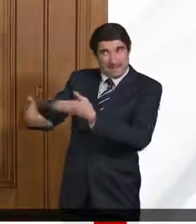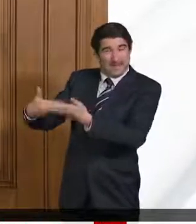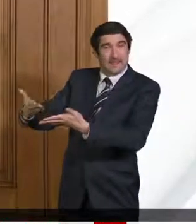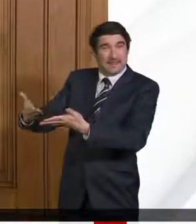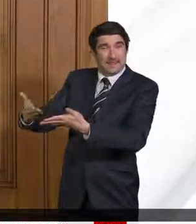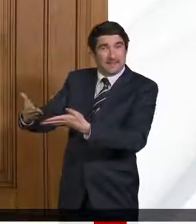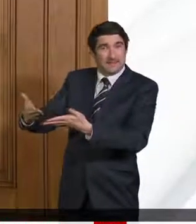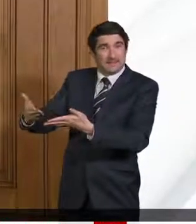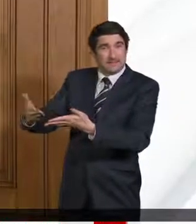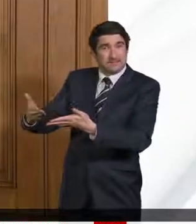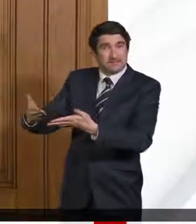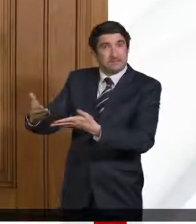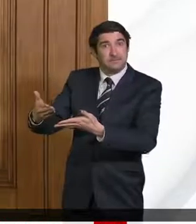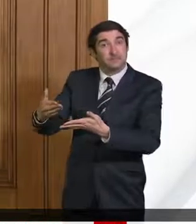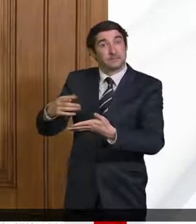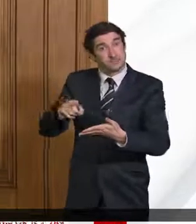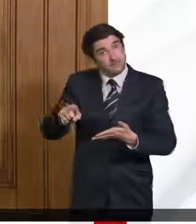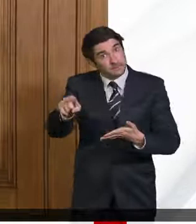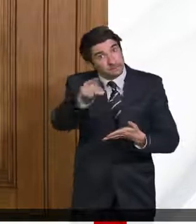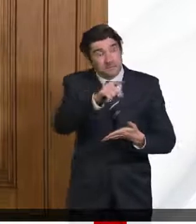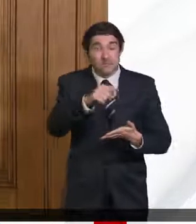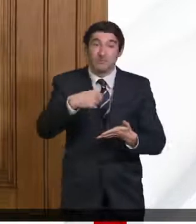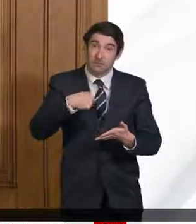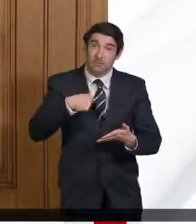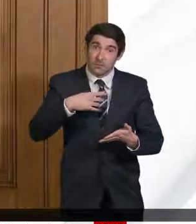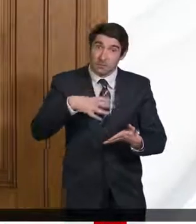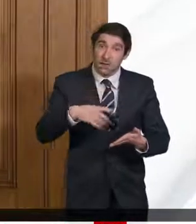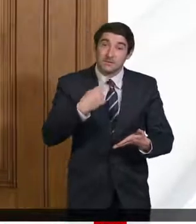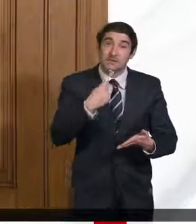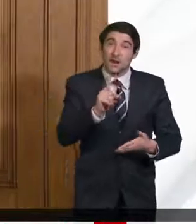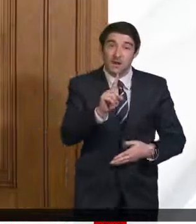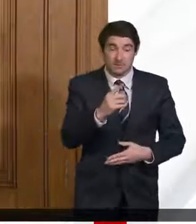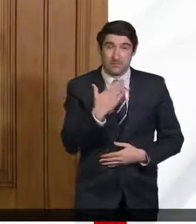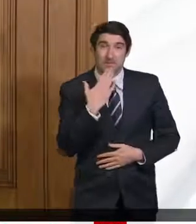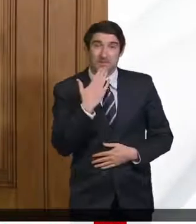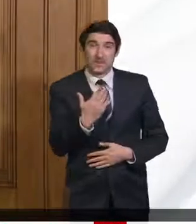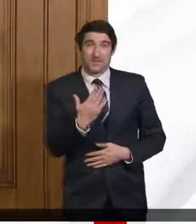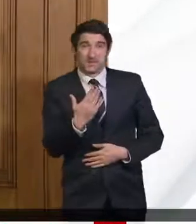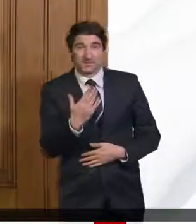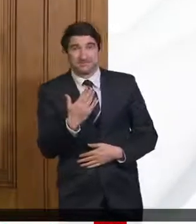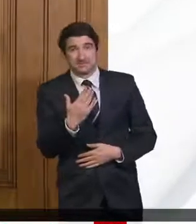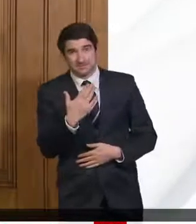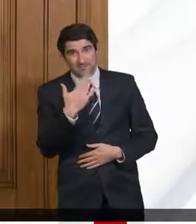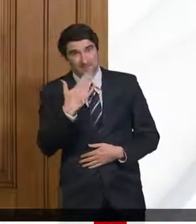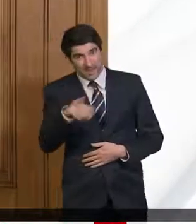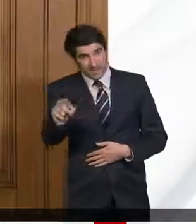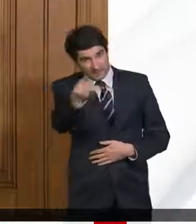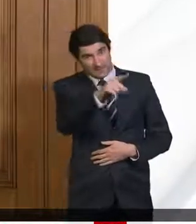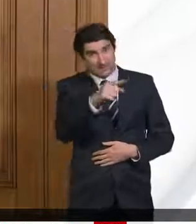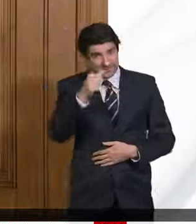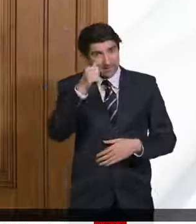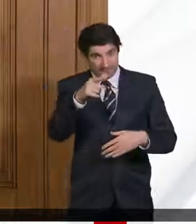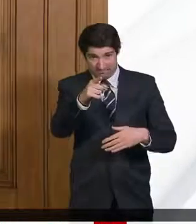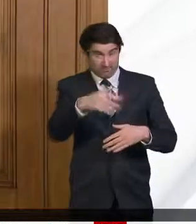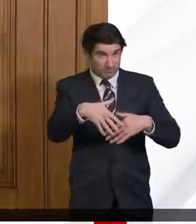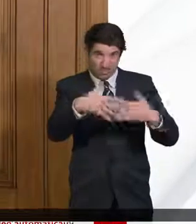I'm pleased to say that the great British public are paying attention to that message, and we see in many ways that amount of